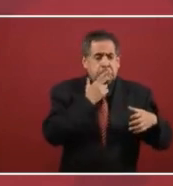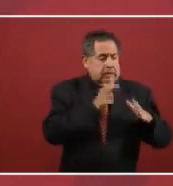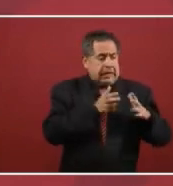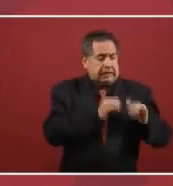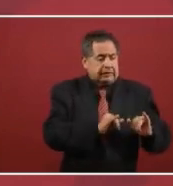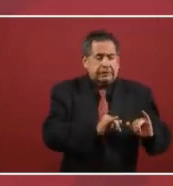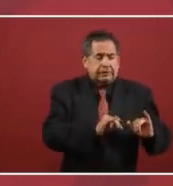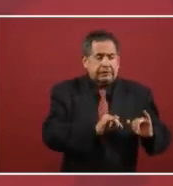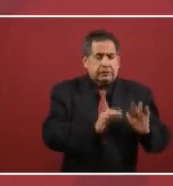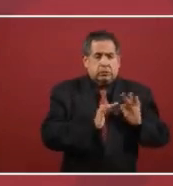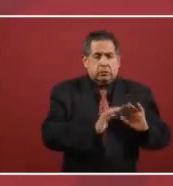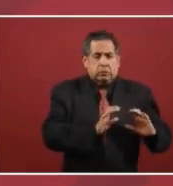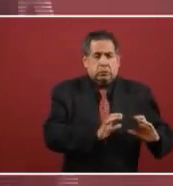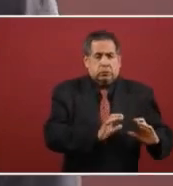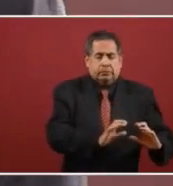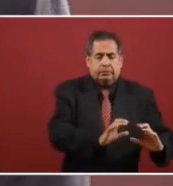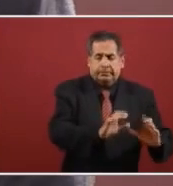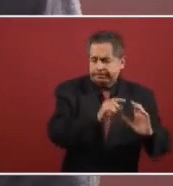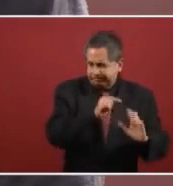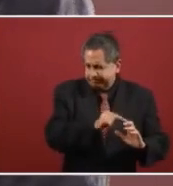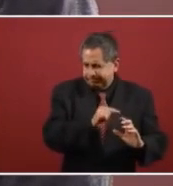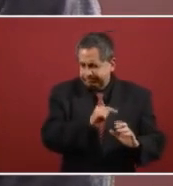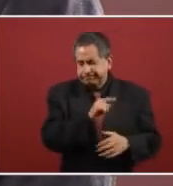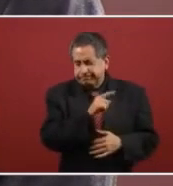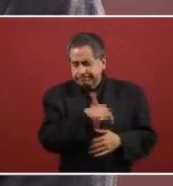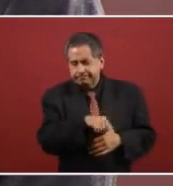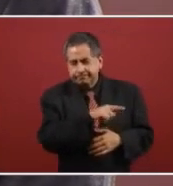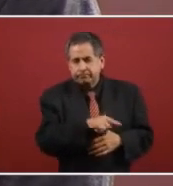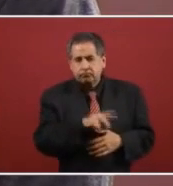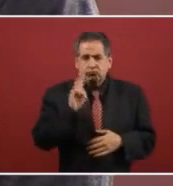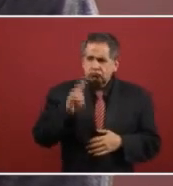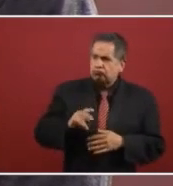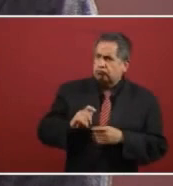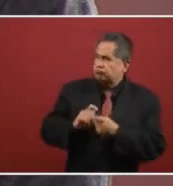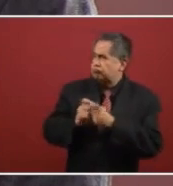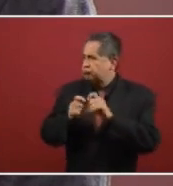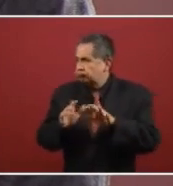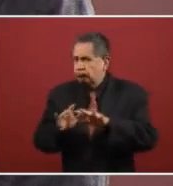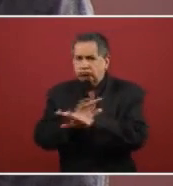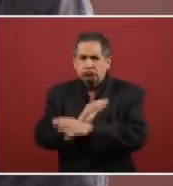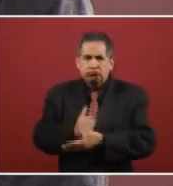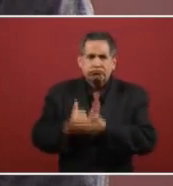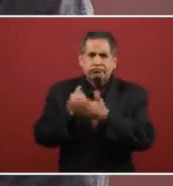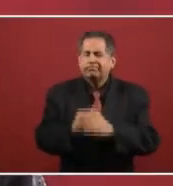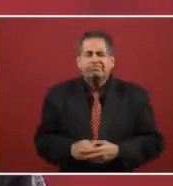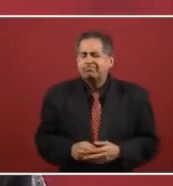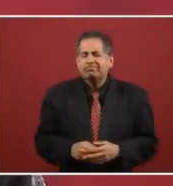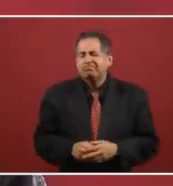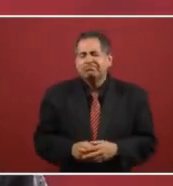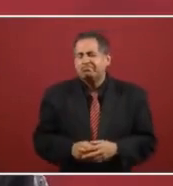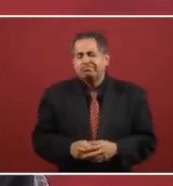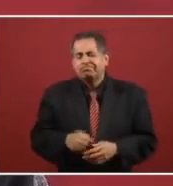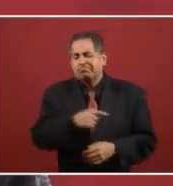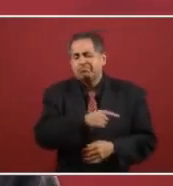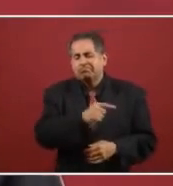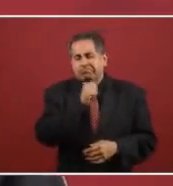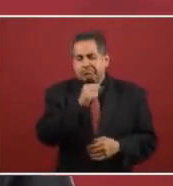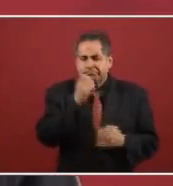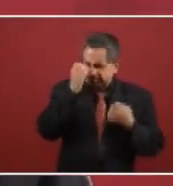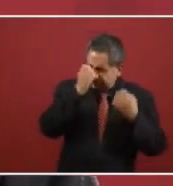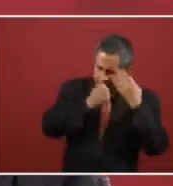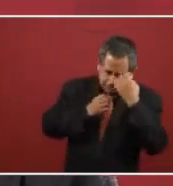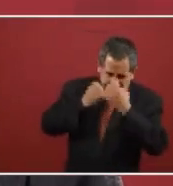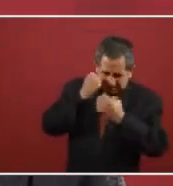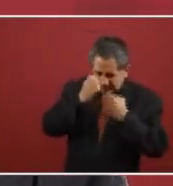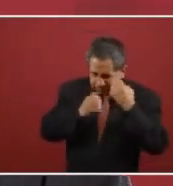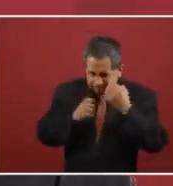quo. to maintain Se the status dedican quo, and they no a dedicate transformar themselves la not to realidad, transform the reality, sino a analizar la but